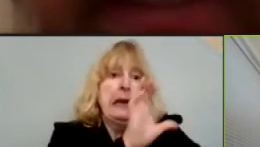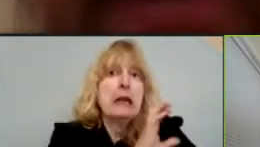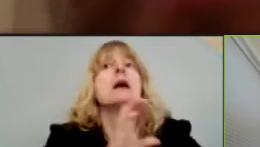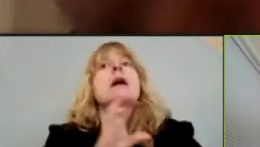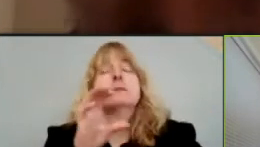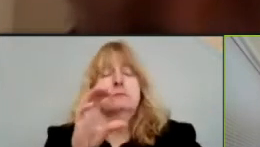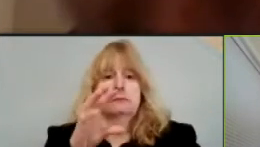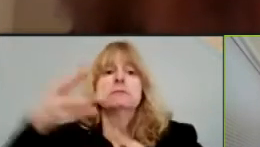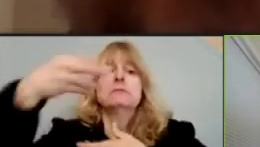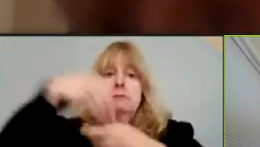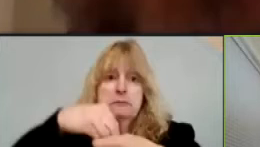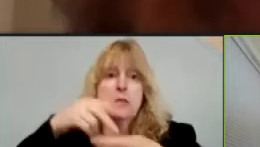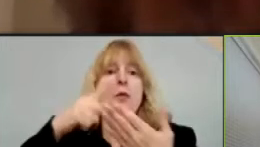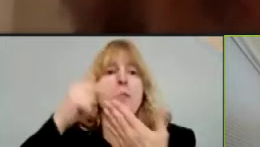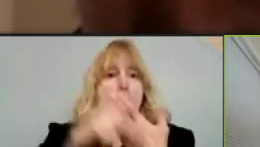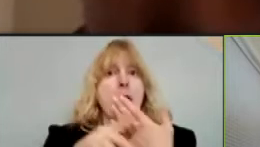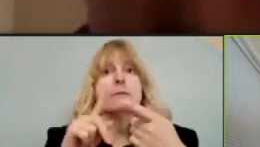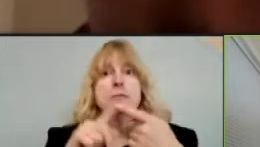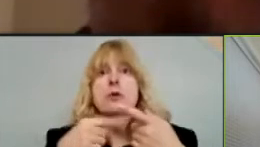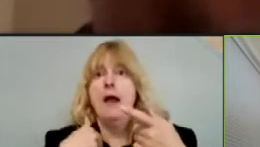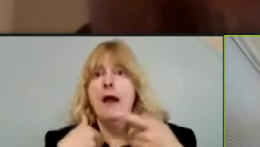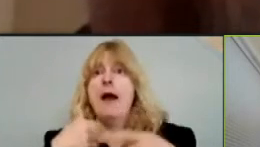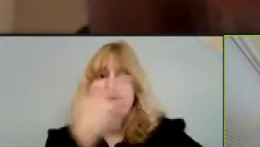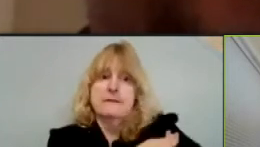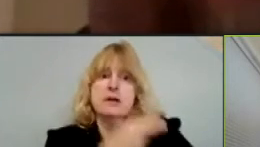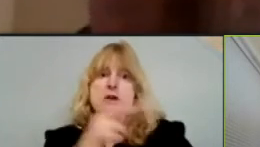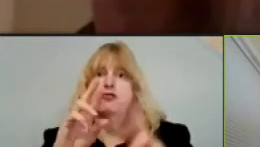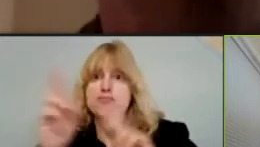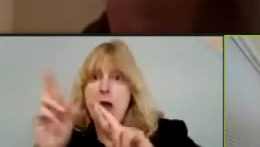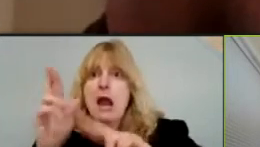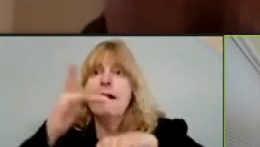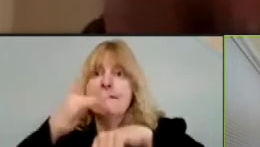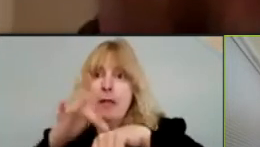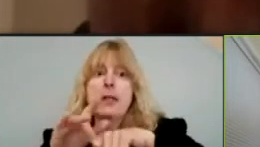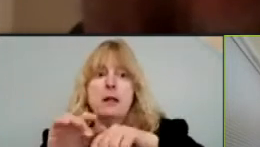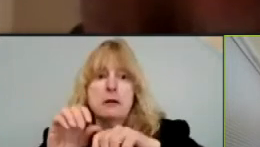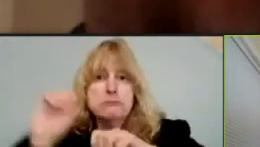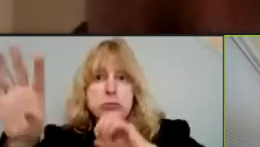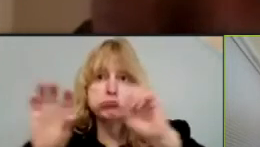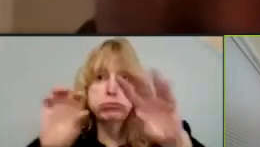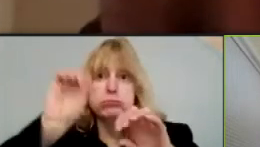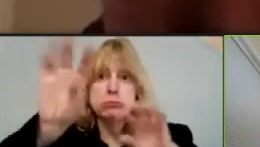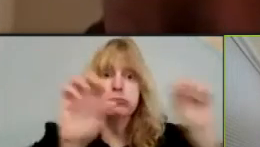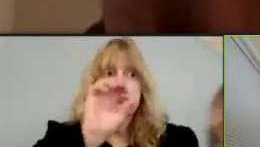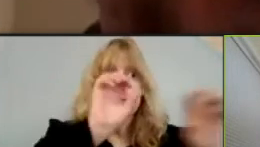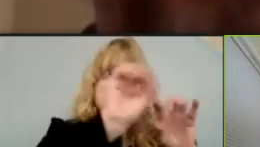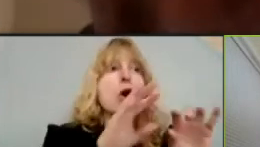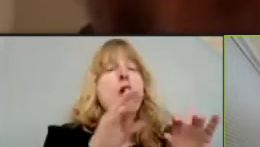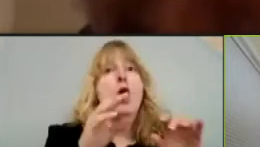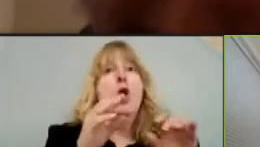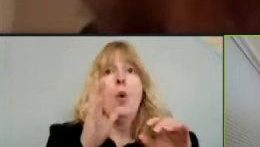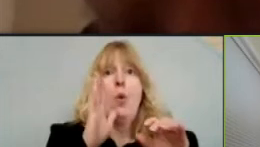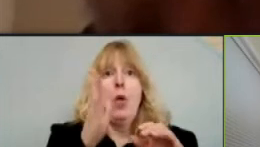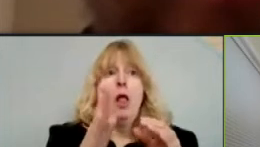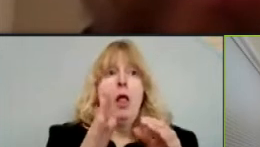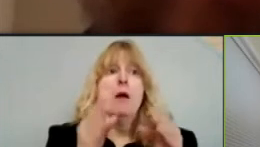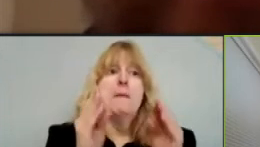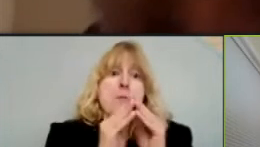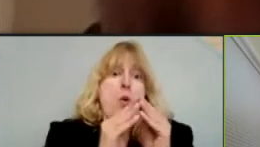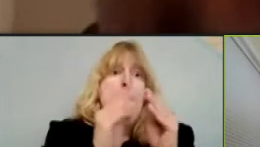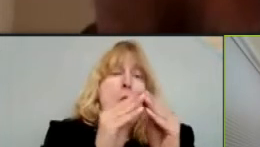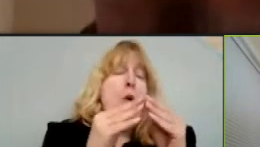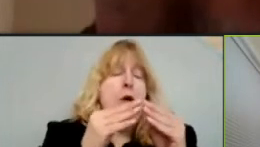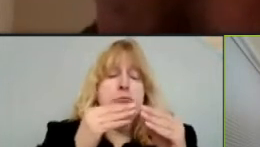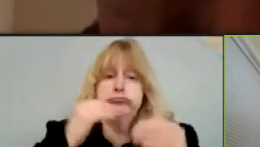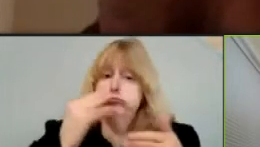to them and make vaccine available. A lot of that's going to happen once it's open more to the general public, but so we're